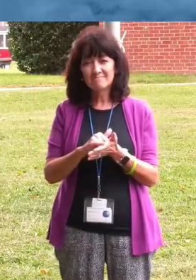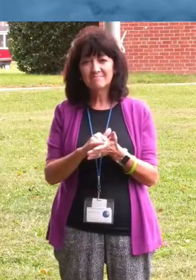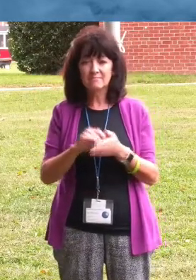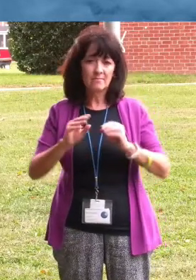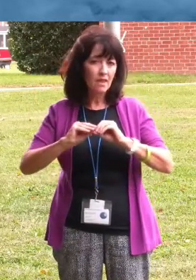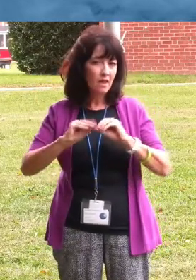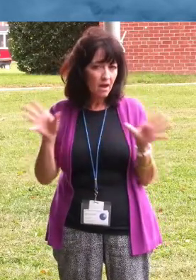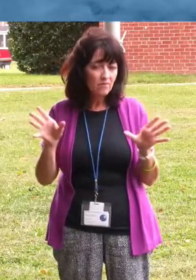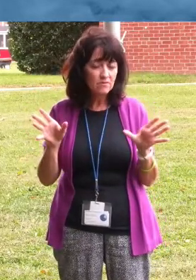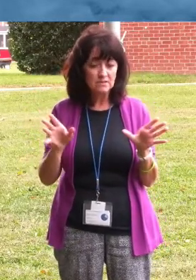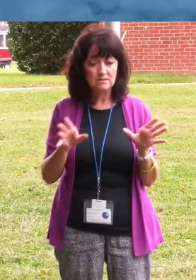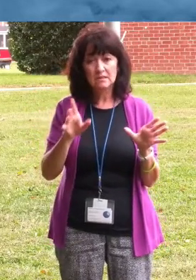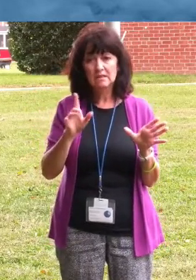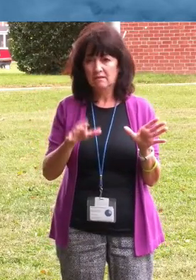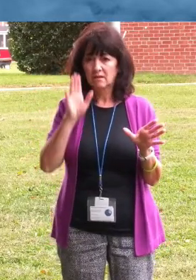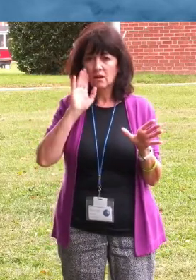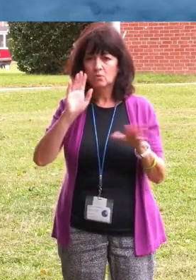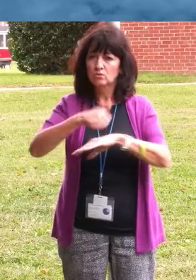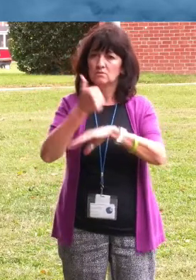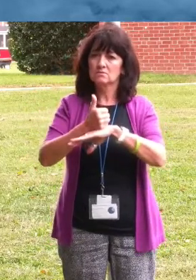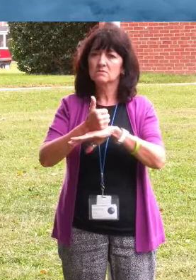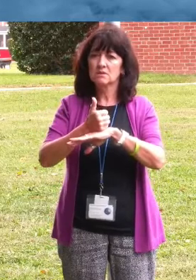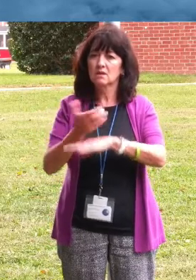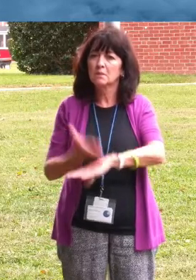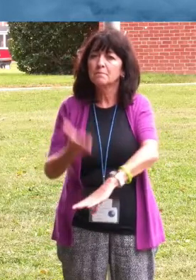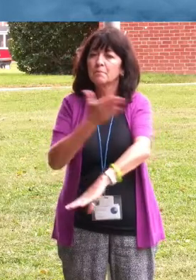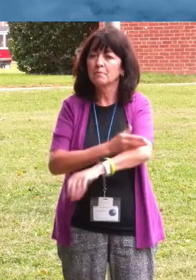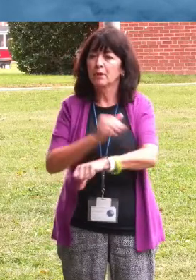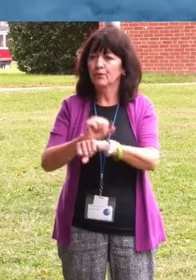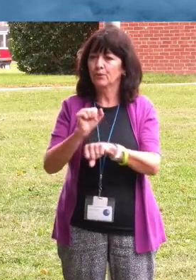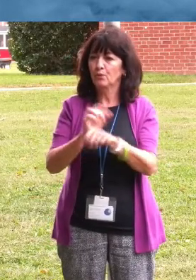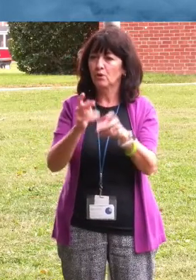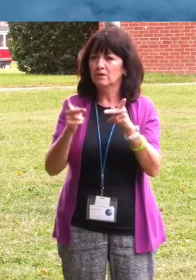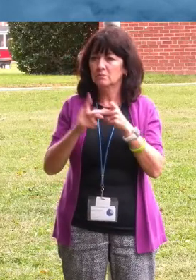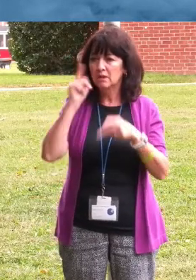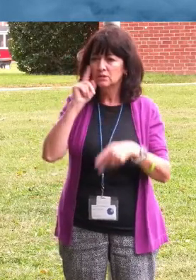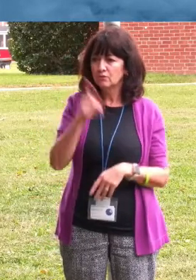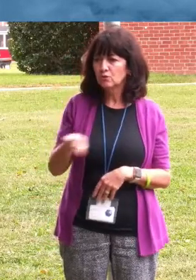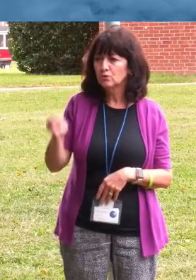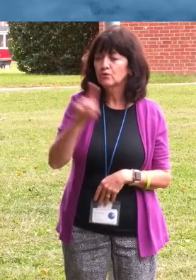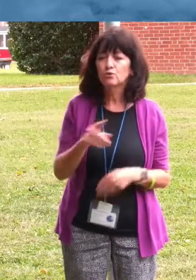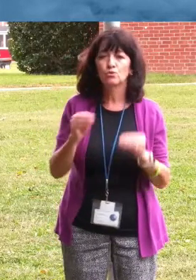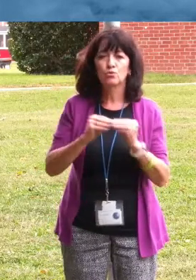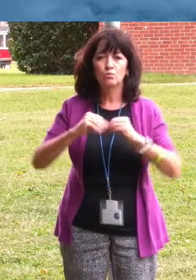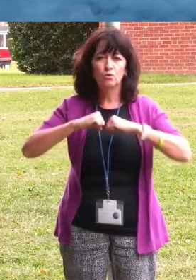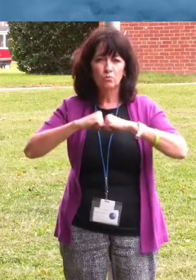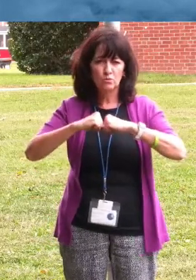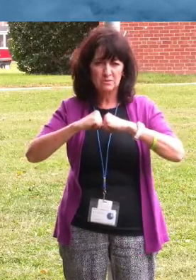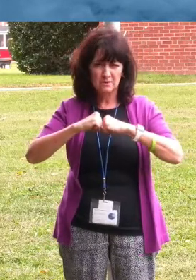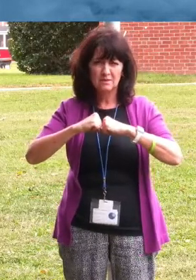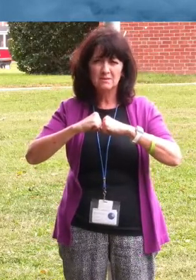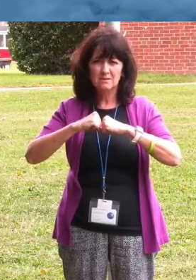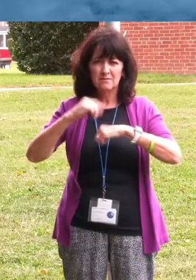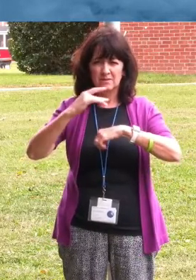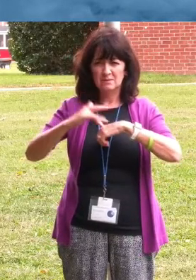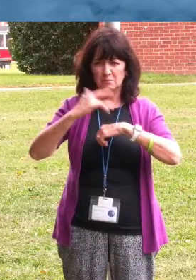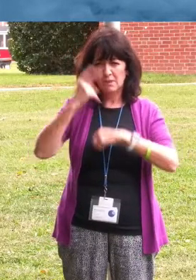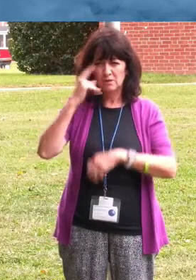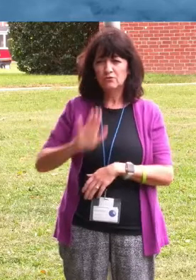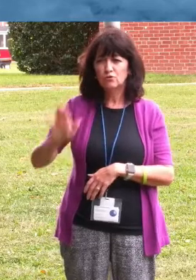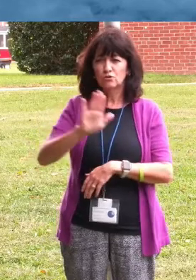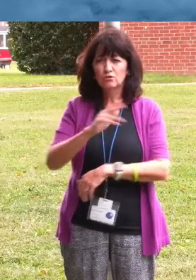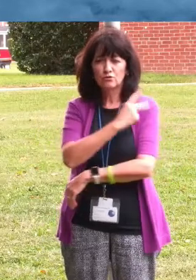Obviously, it provides better working space for all of you, better space and more protective space for your